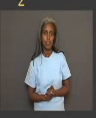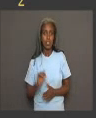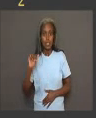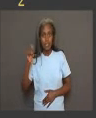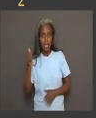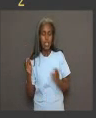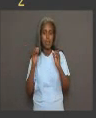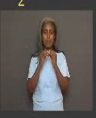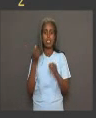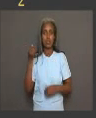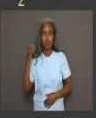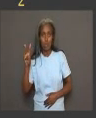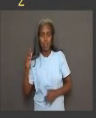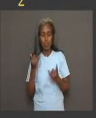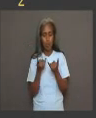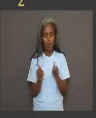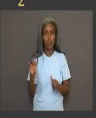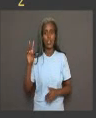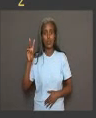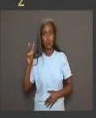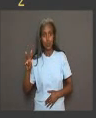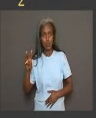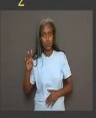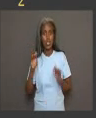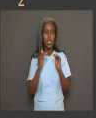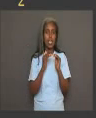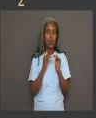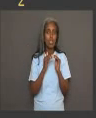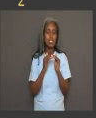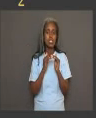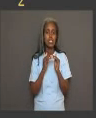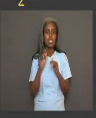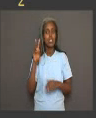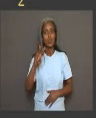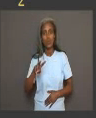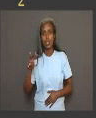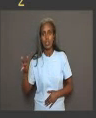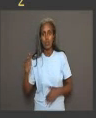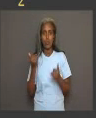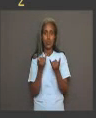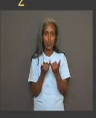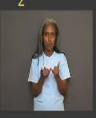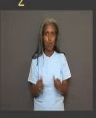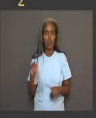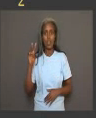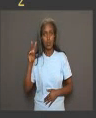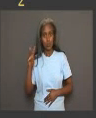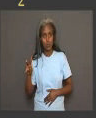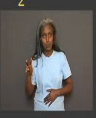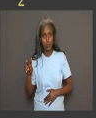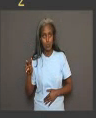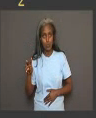10 plus 12 over 2 equals 22 over